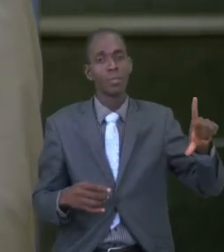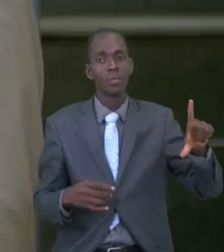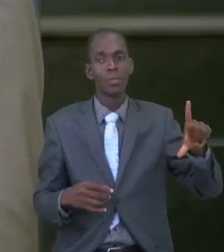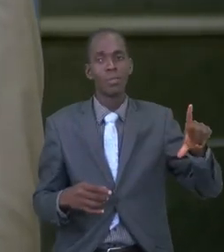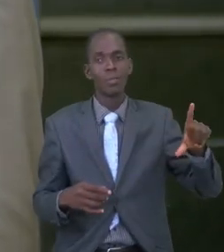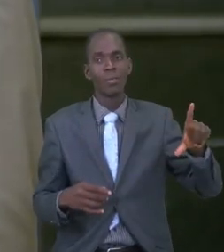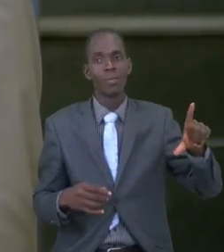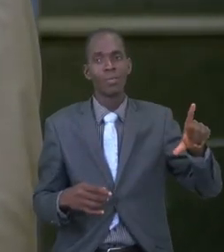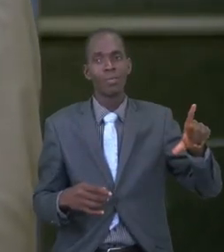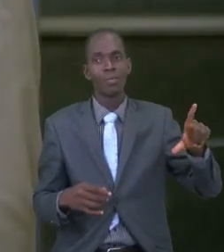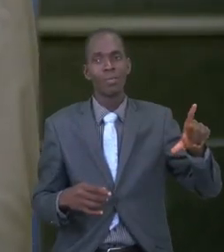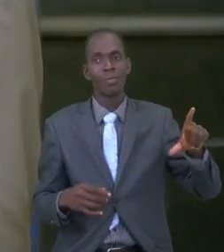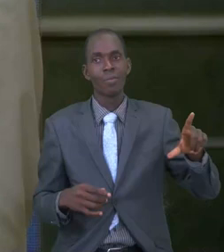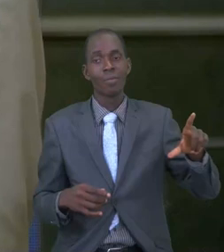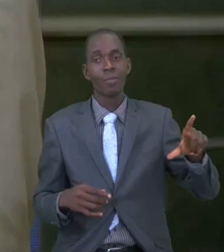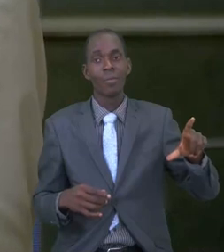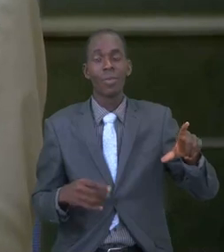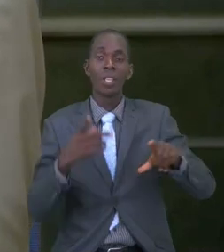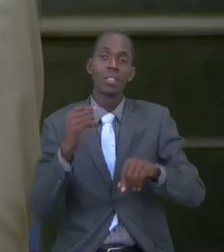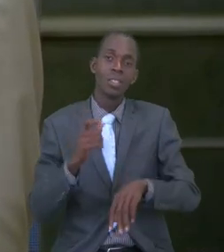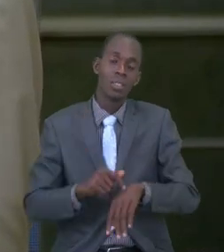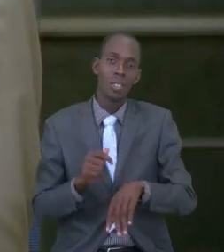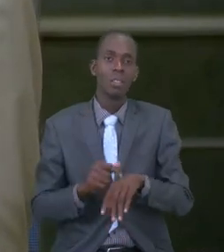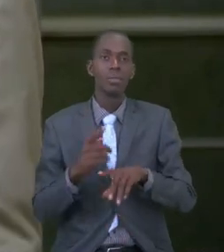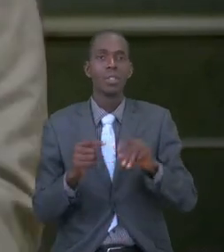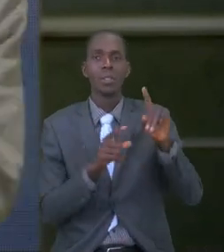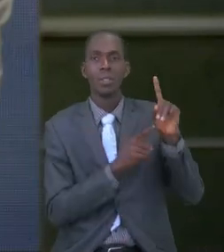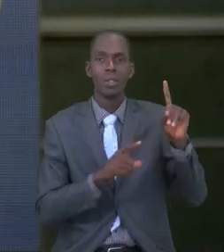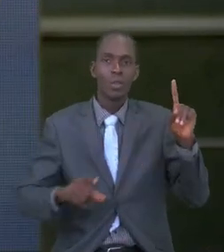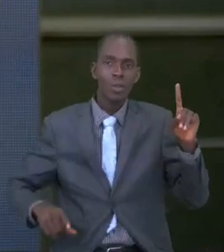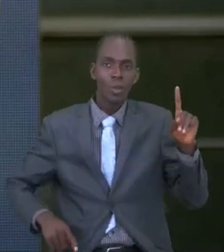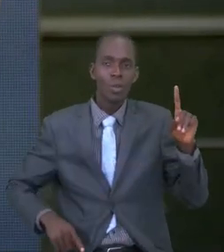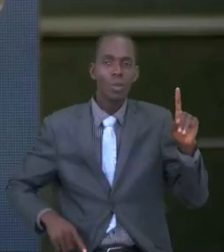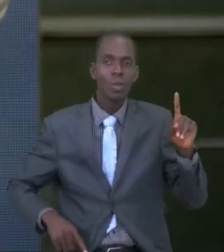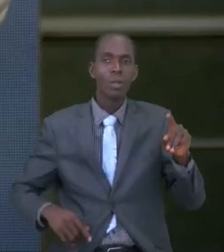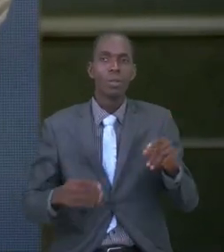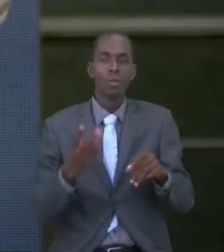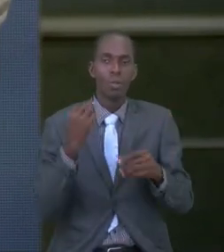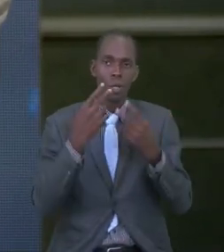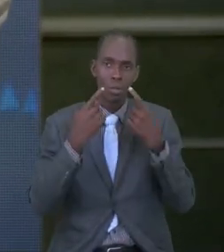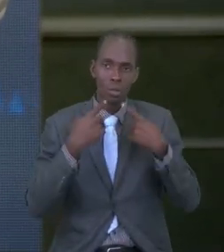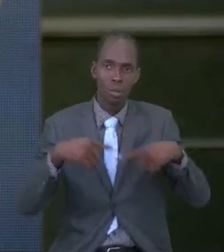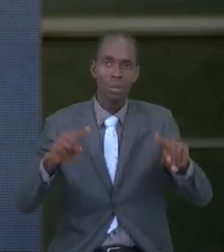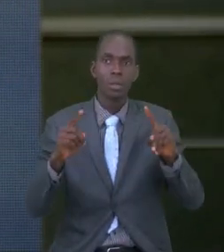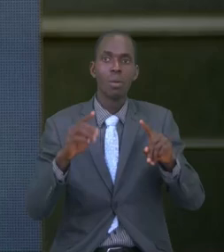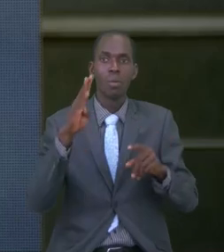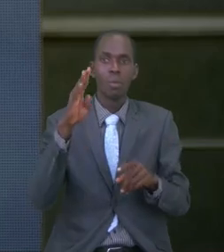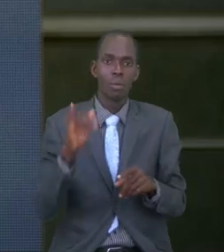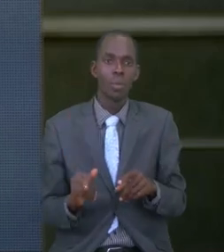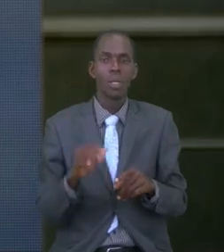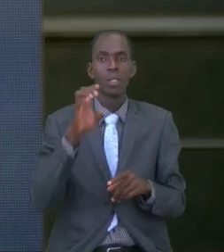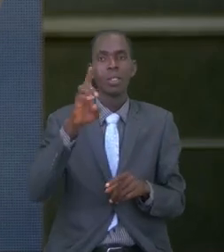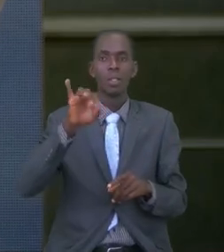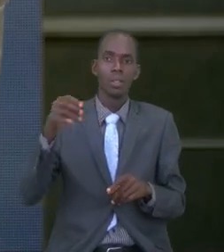destiny, determined by the Lord, was pronounced by